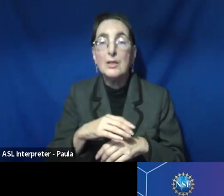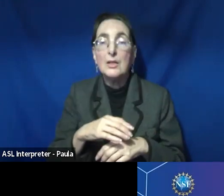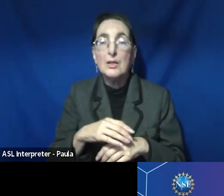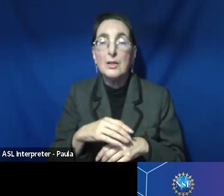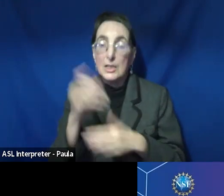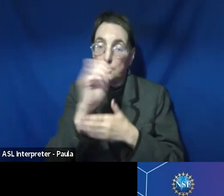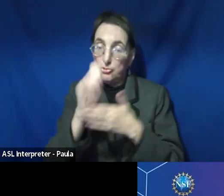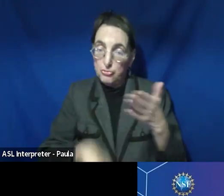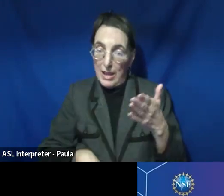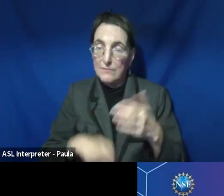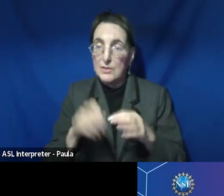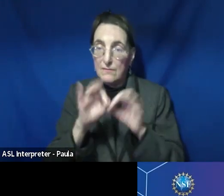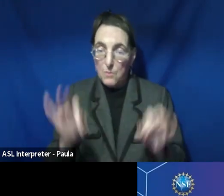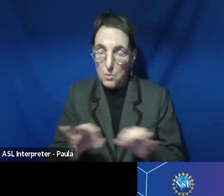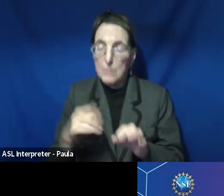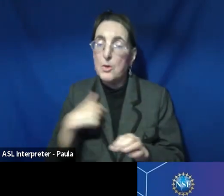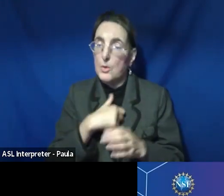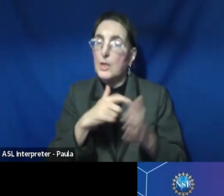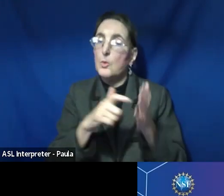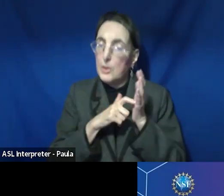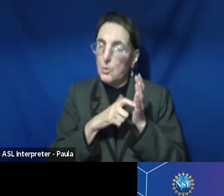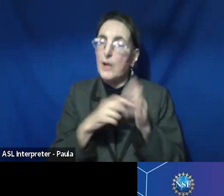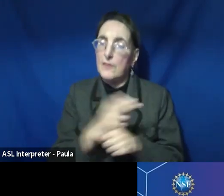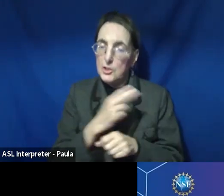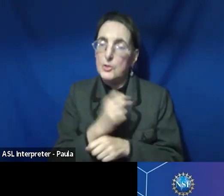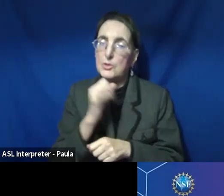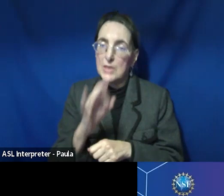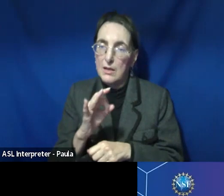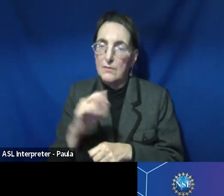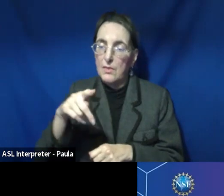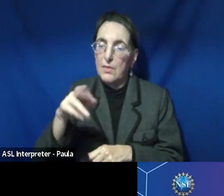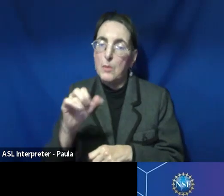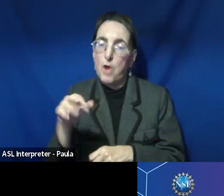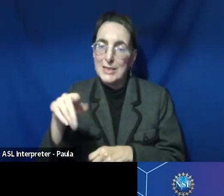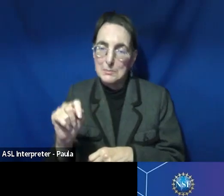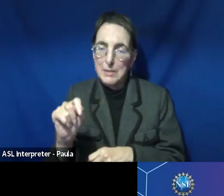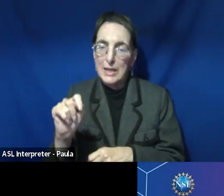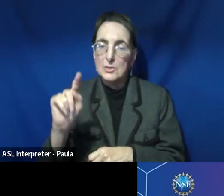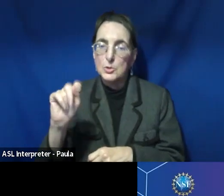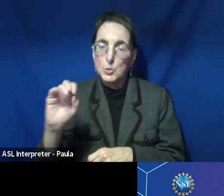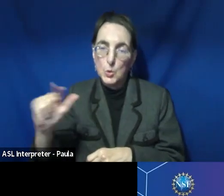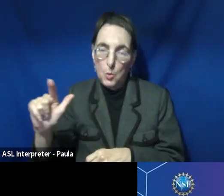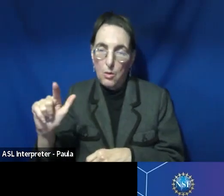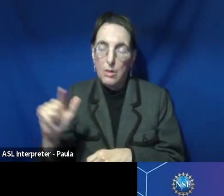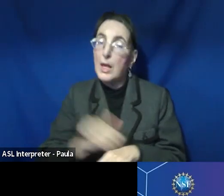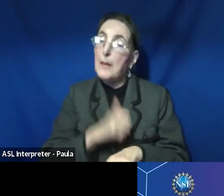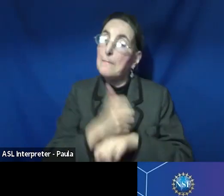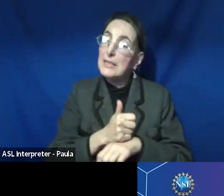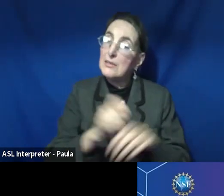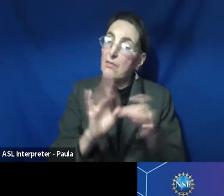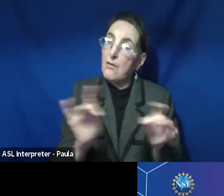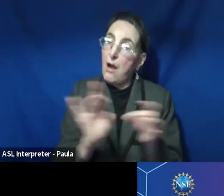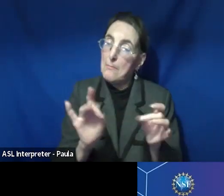draft form, we required the use of the prospect tool. And based on the comments that